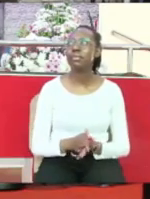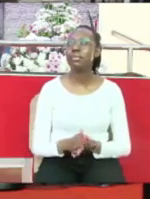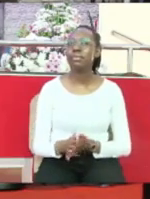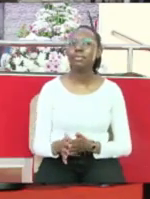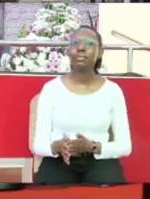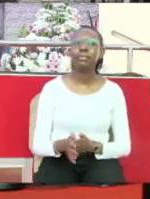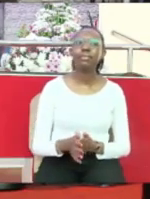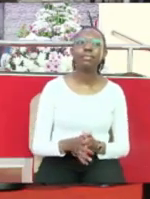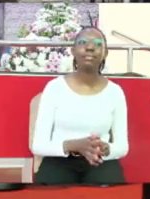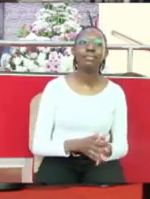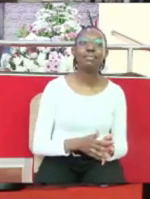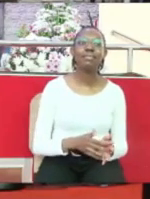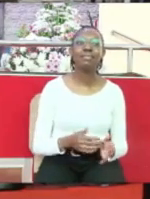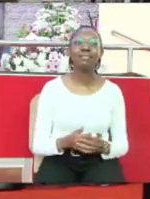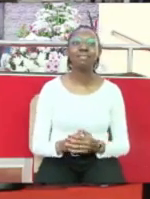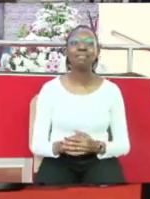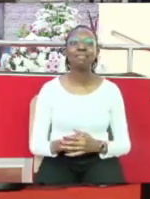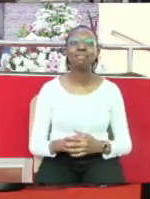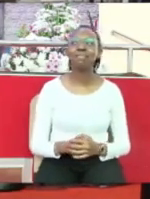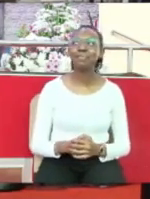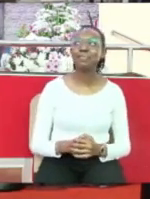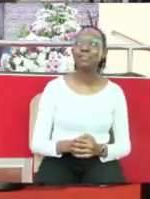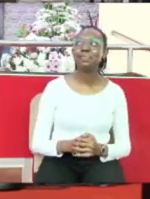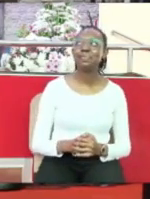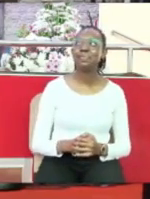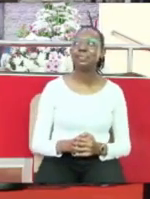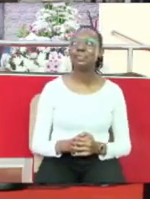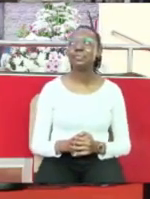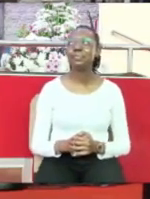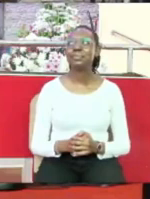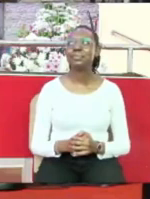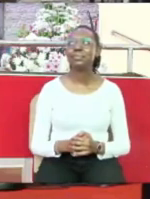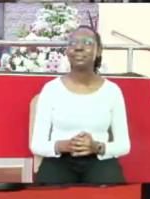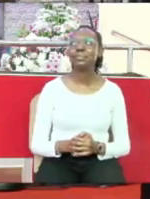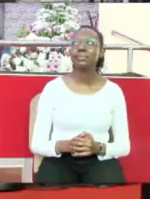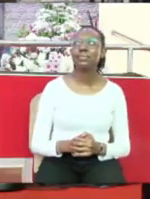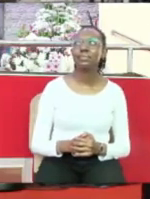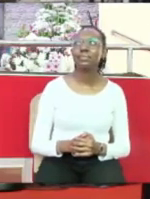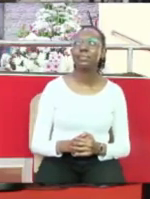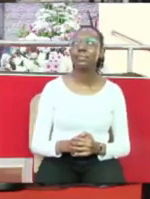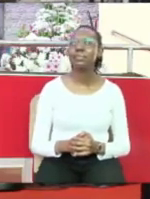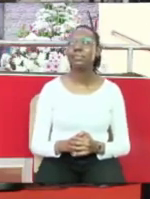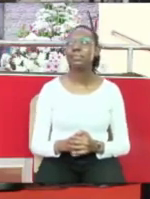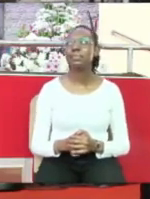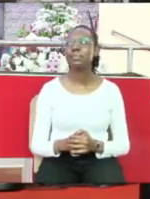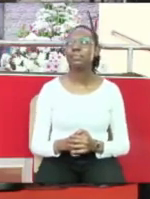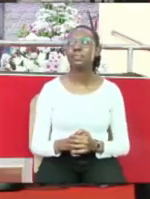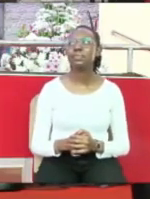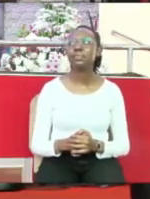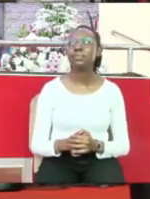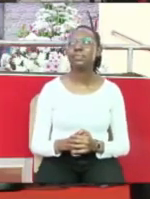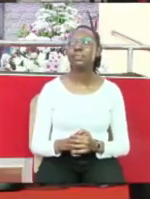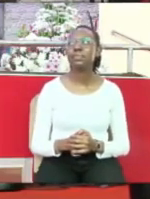since it was already late, he went out to Bethany with the 12. That's a different story. Hiyo ni simulizi